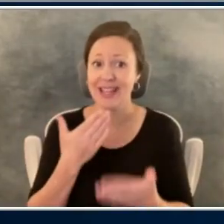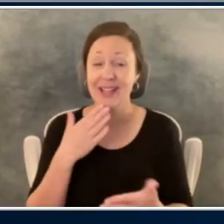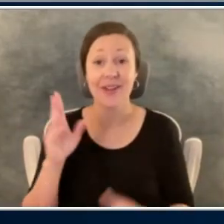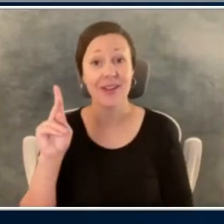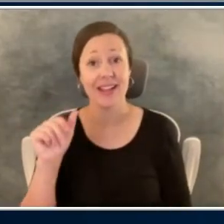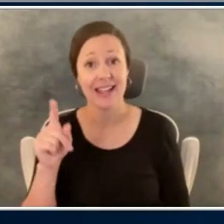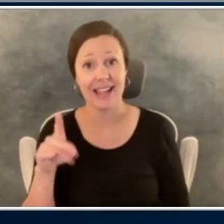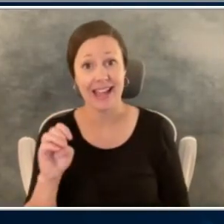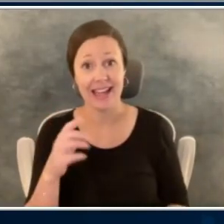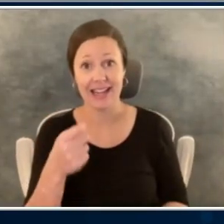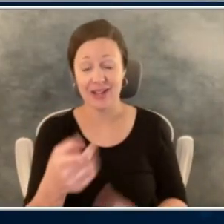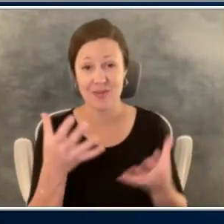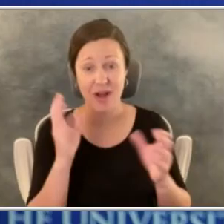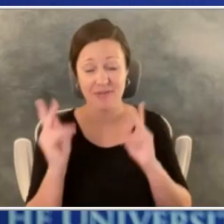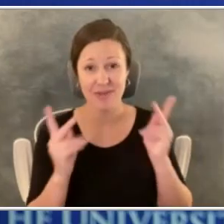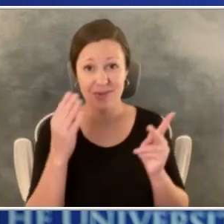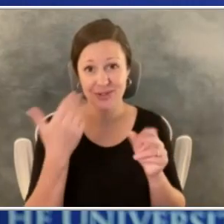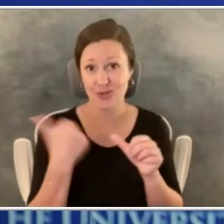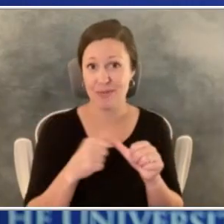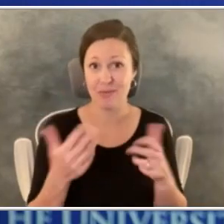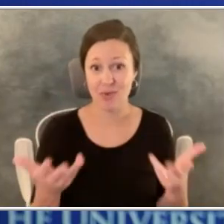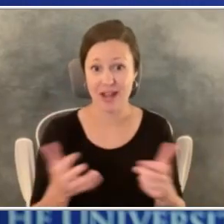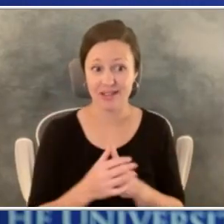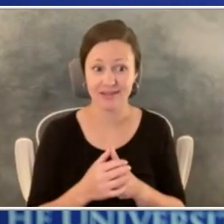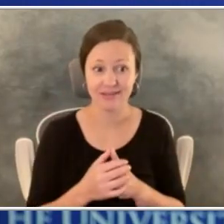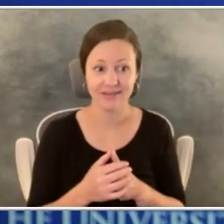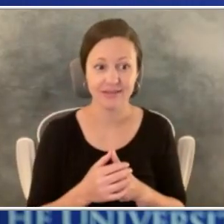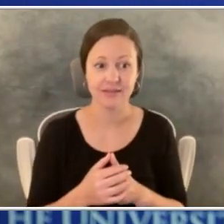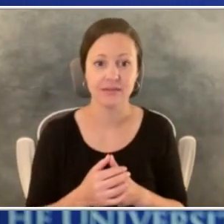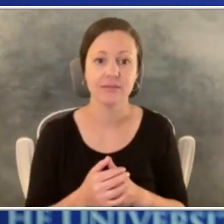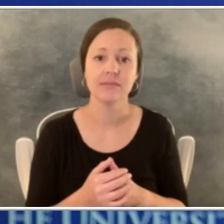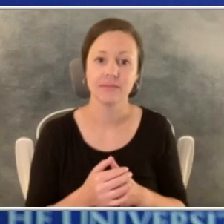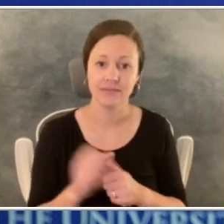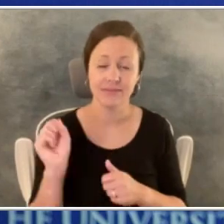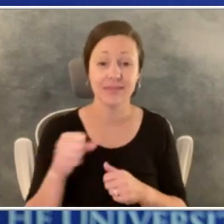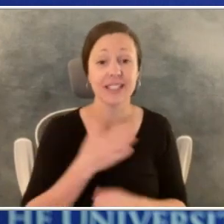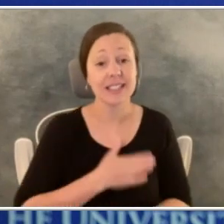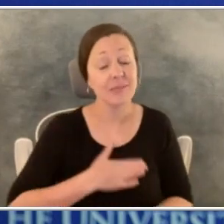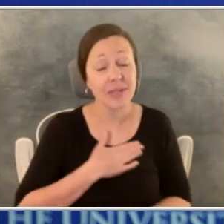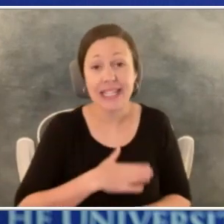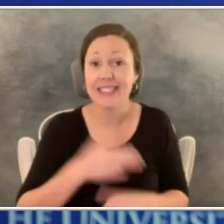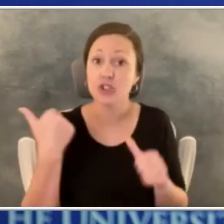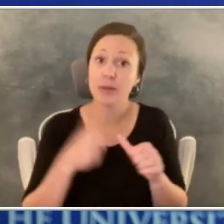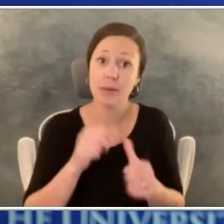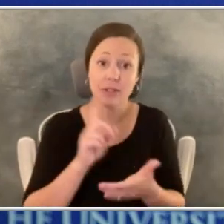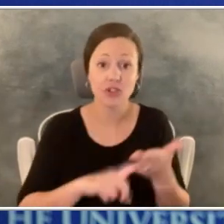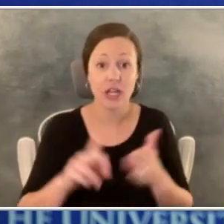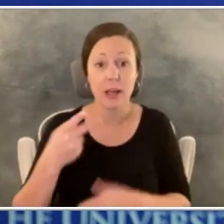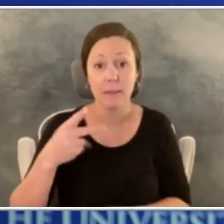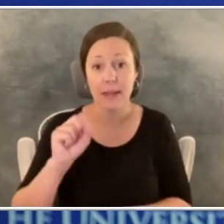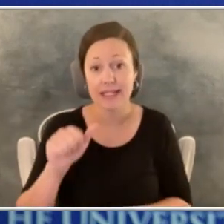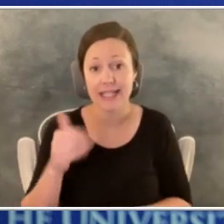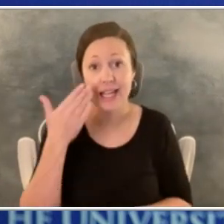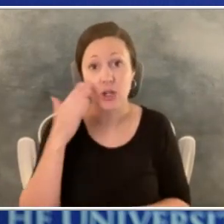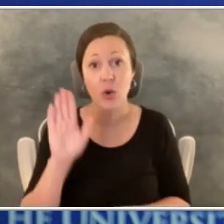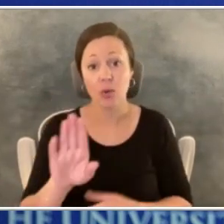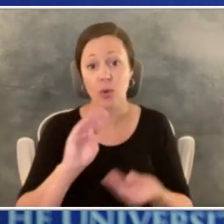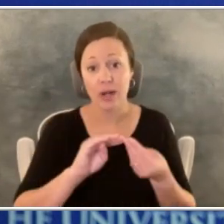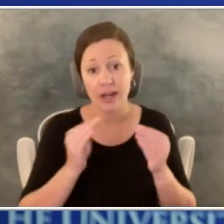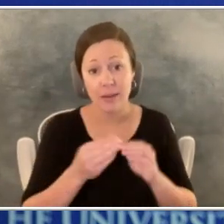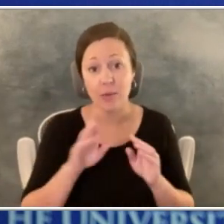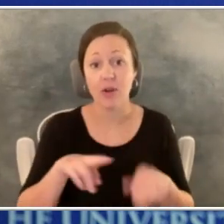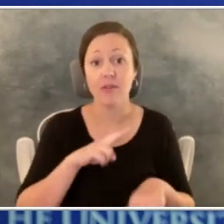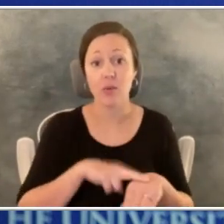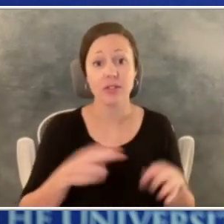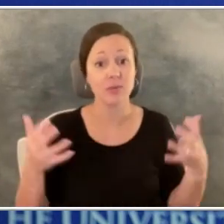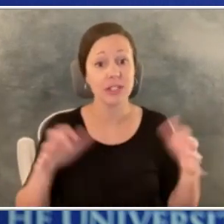takeaway today? Yeah, I think if anything, just please get your PSA checked, know your number. Of course, we don't want to see